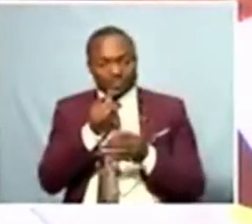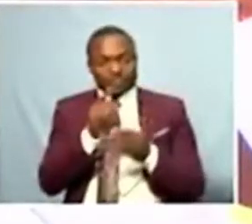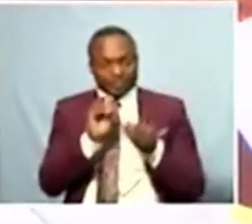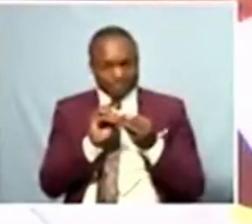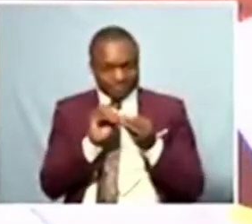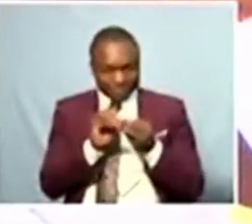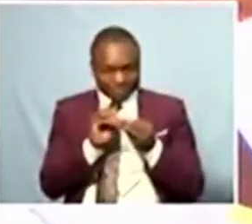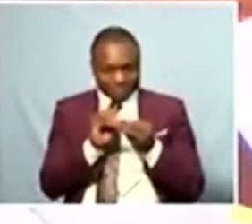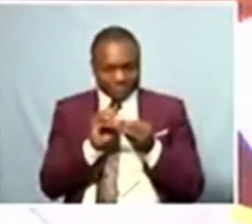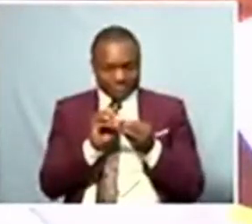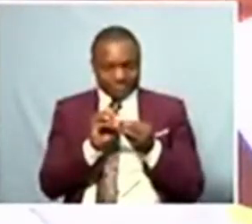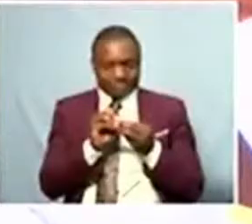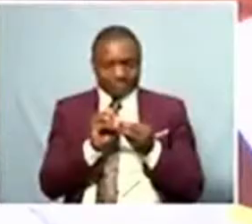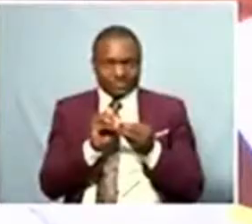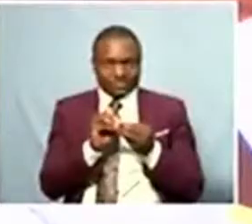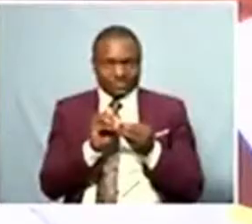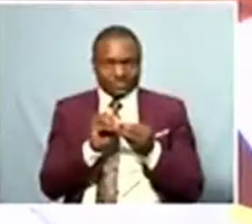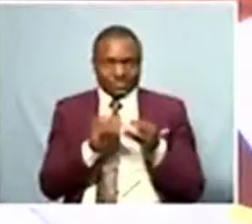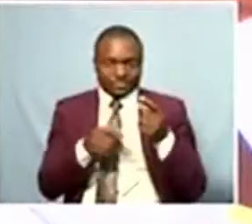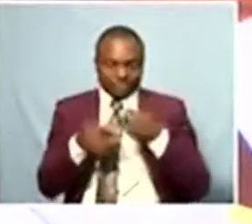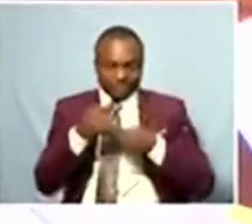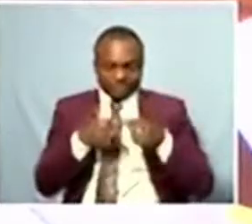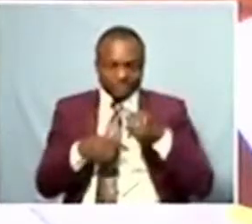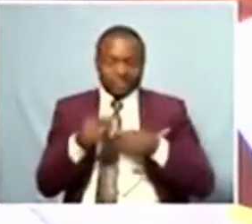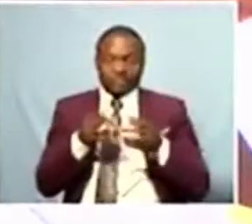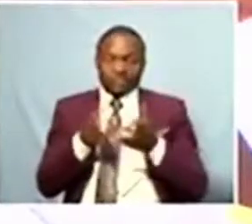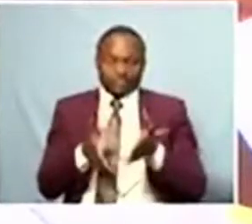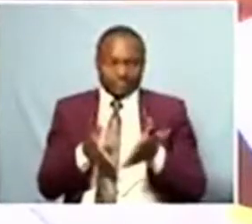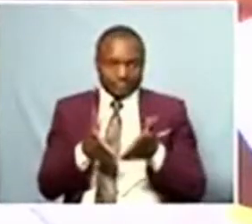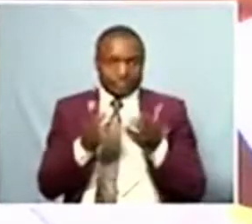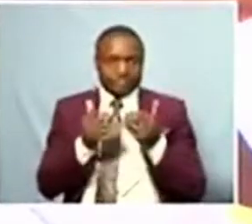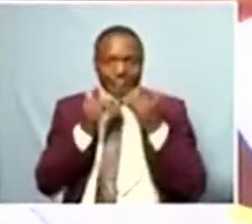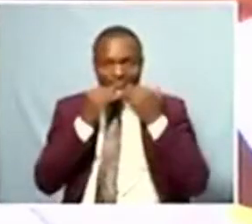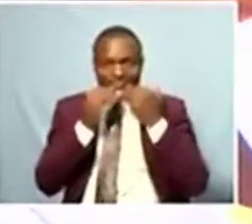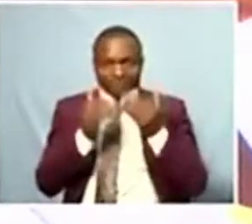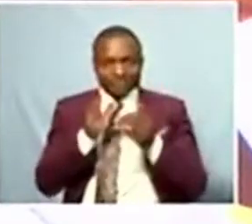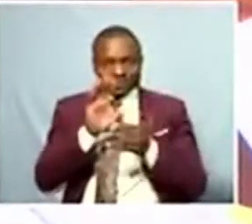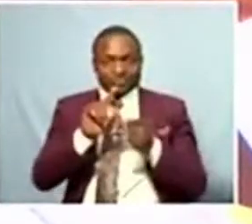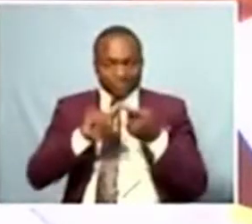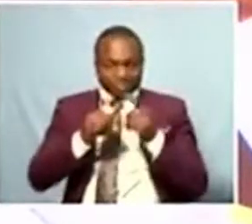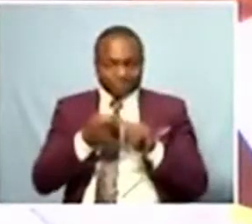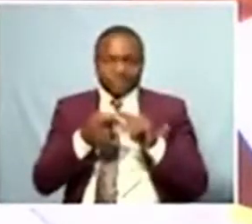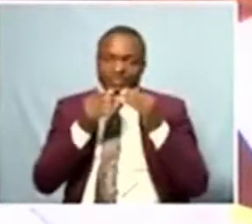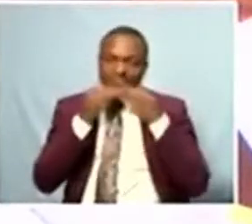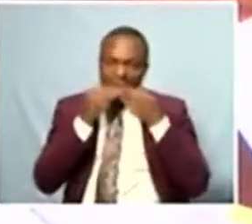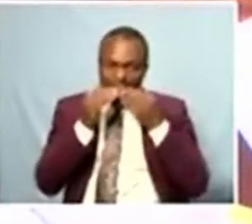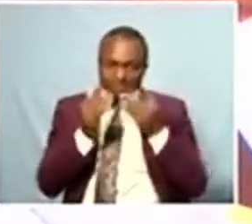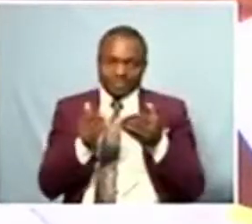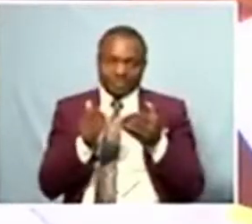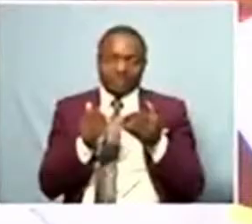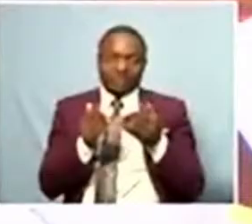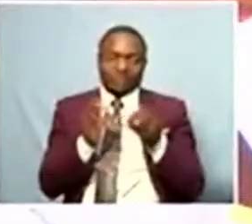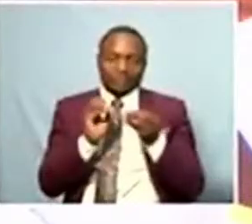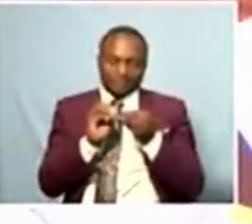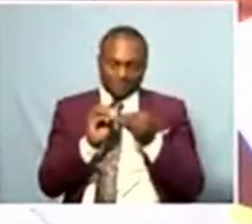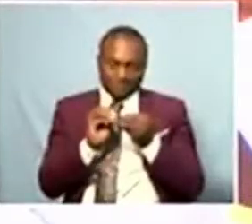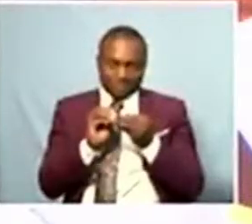much for coming through. And I also wish to thank your colleagues. Thank you so much